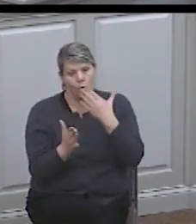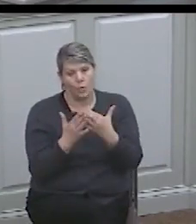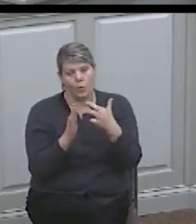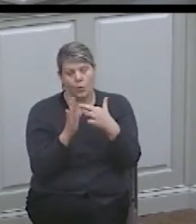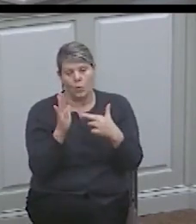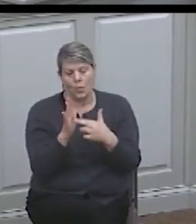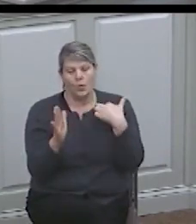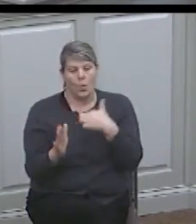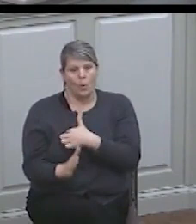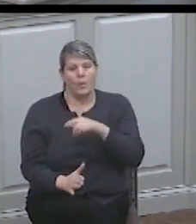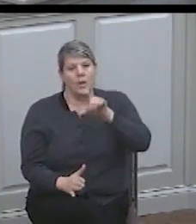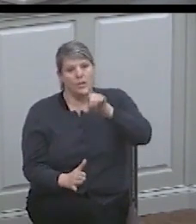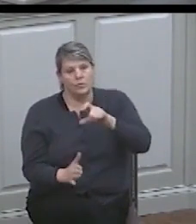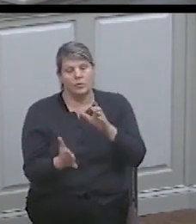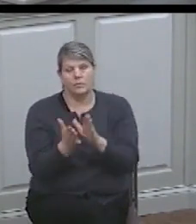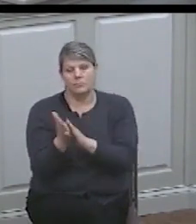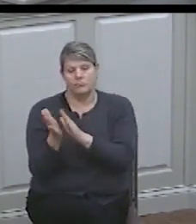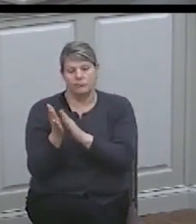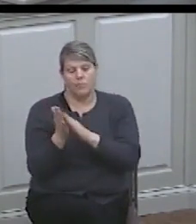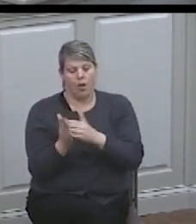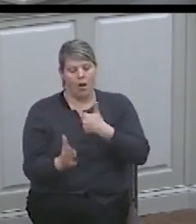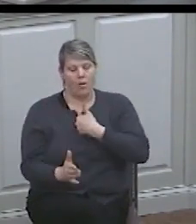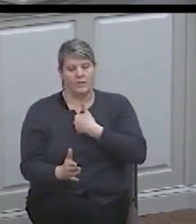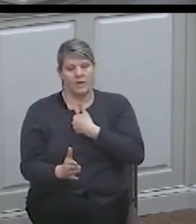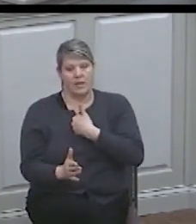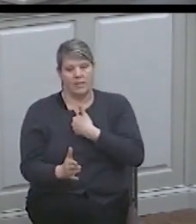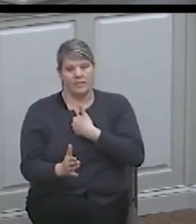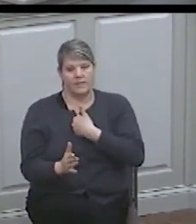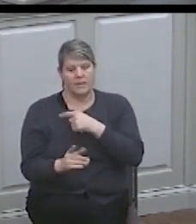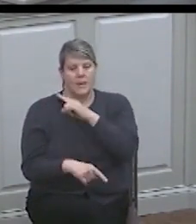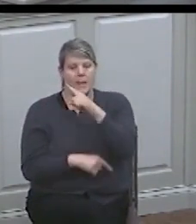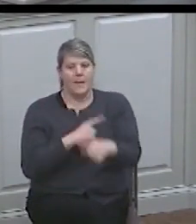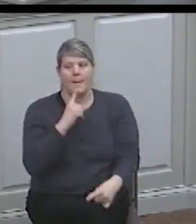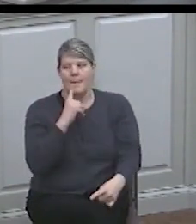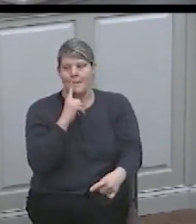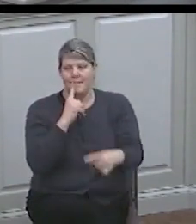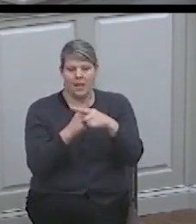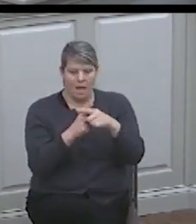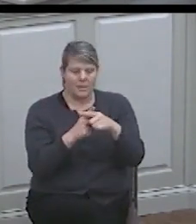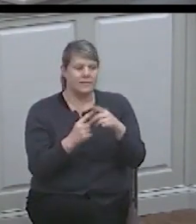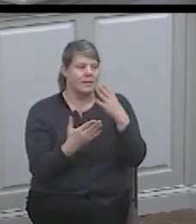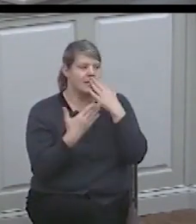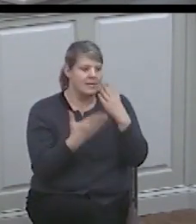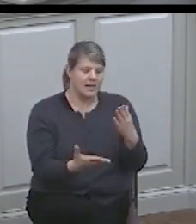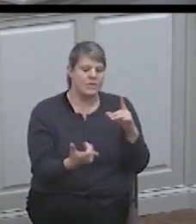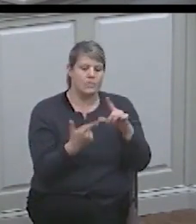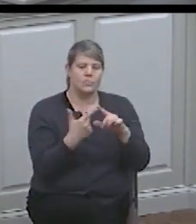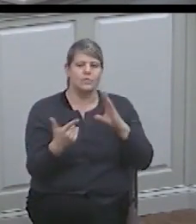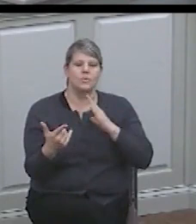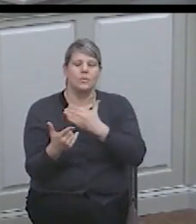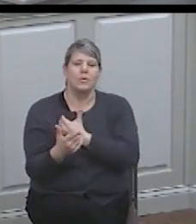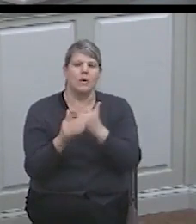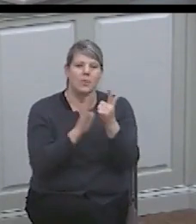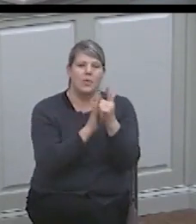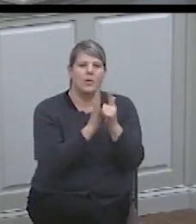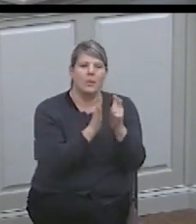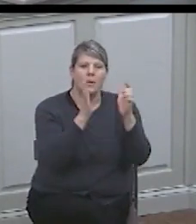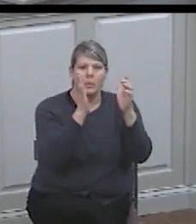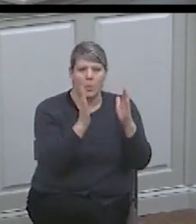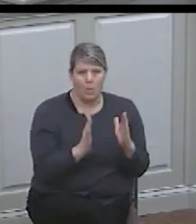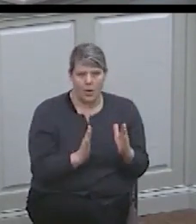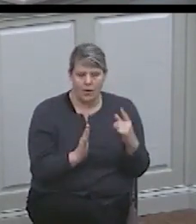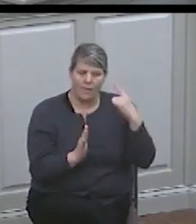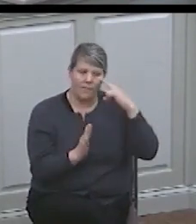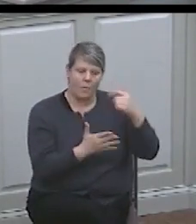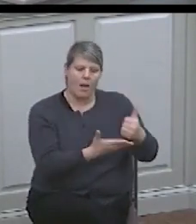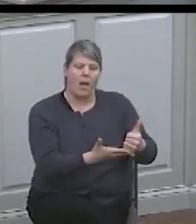commend ourselves as well as commend the drill sergeant that assisted us in putting this together, because that was a very fruitful day